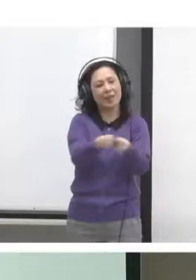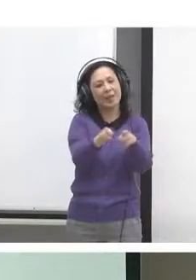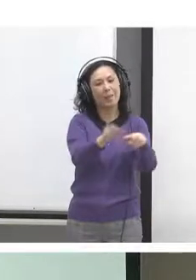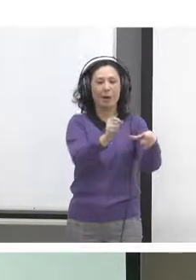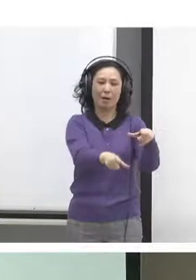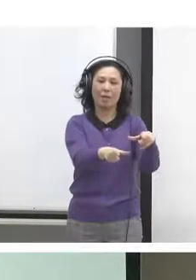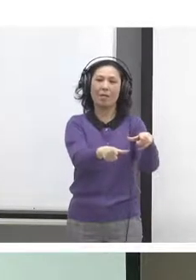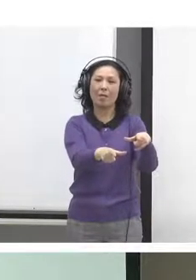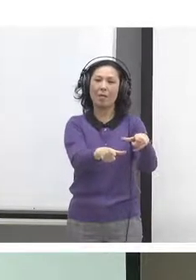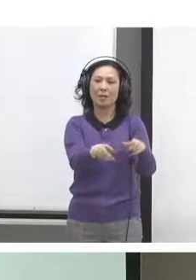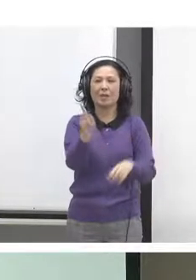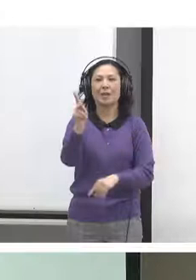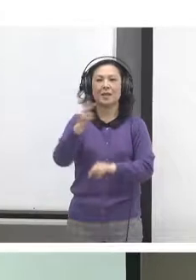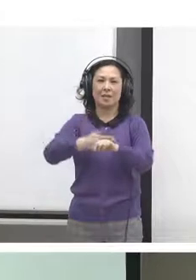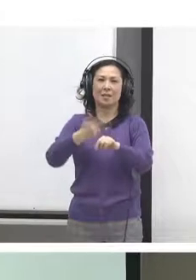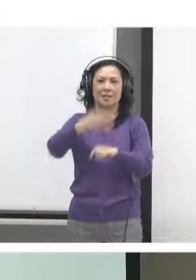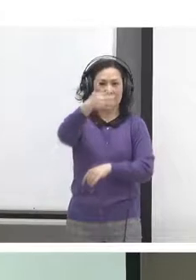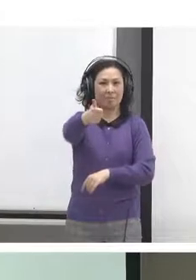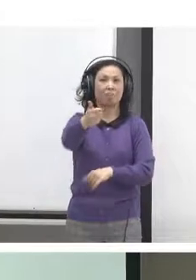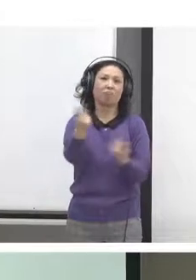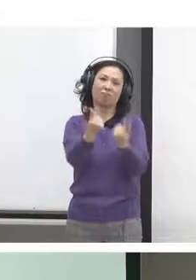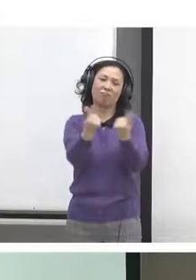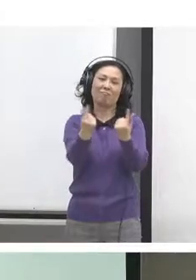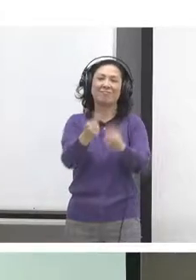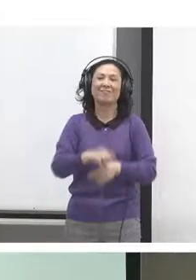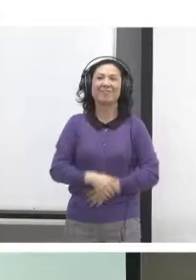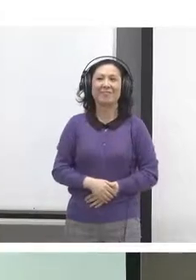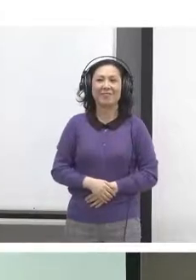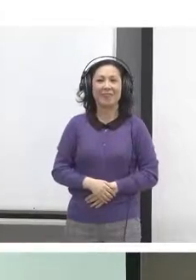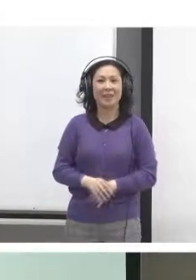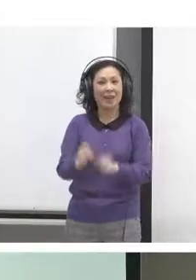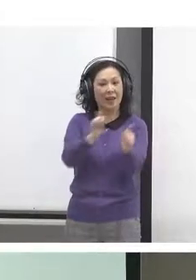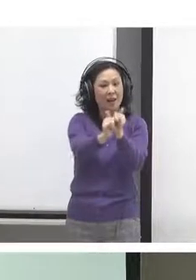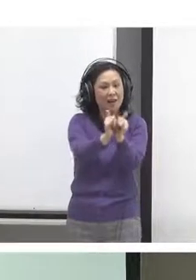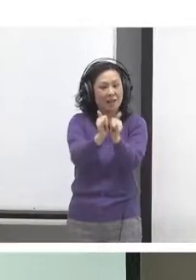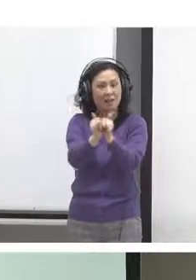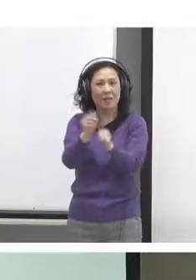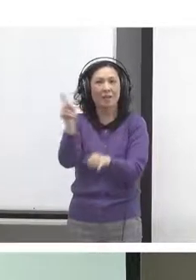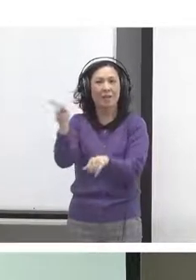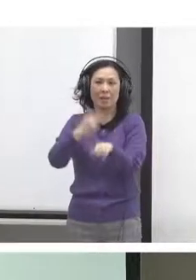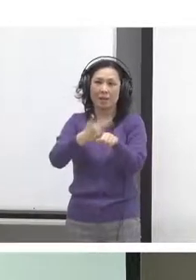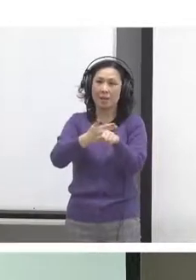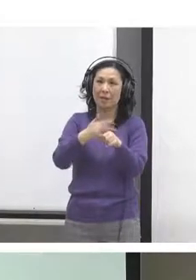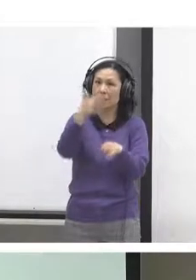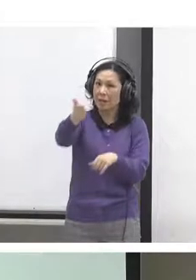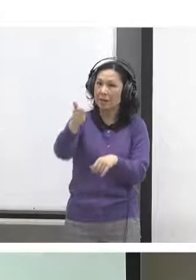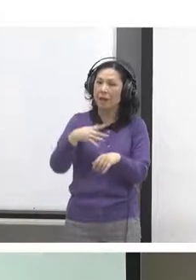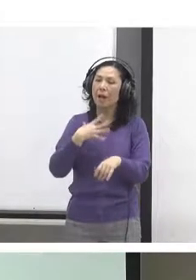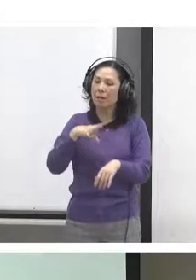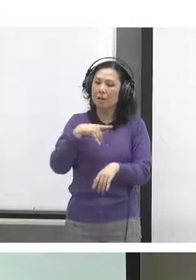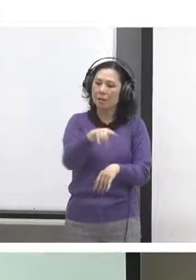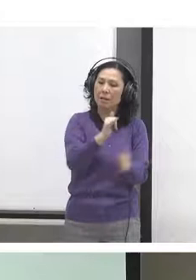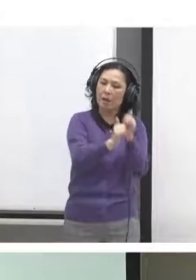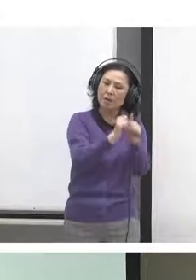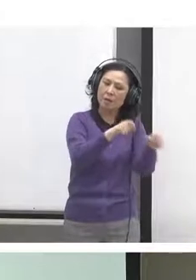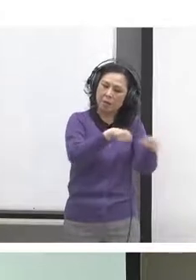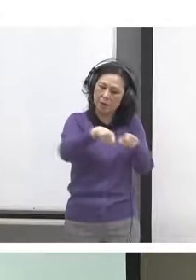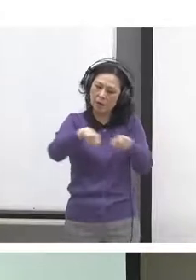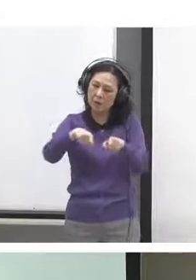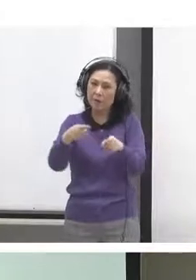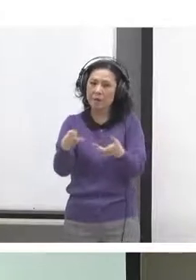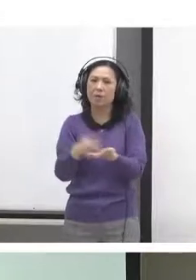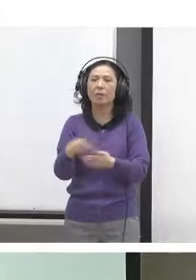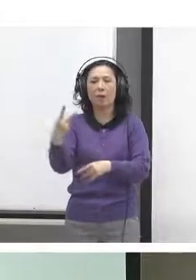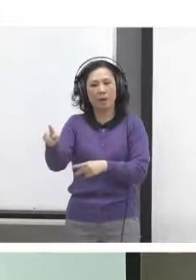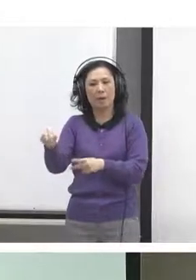tech people and NPOs by creating opportunities to know or help or support